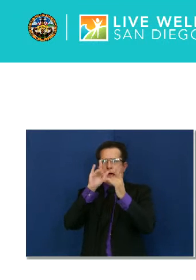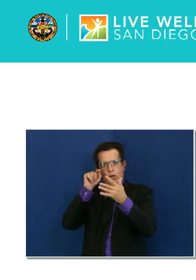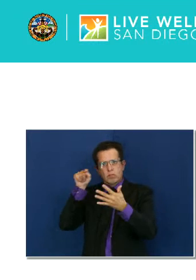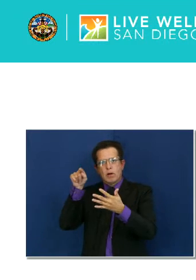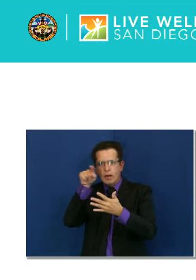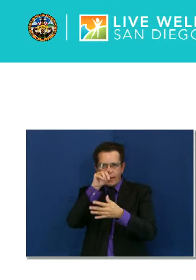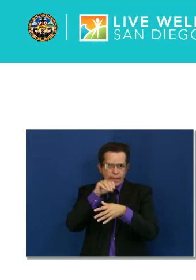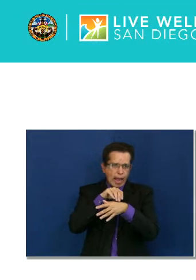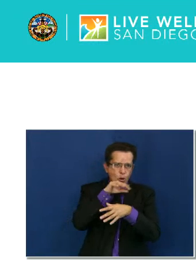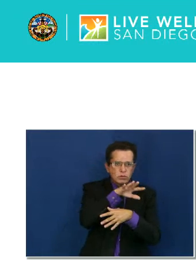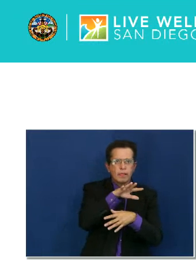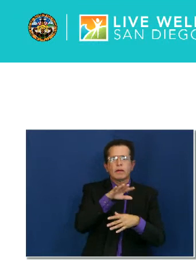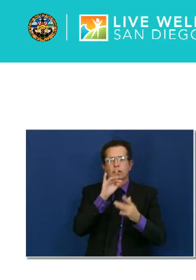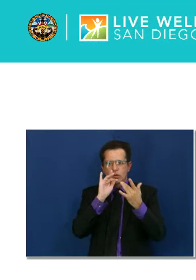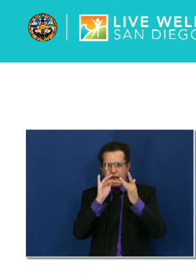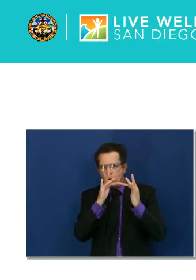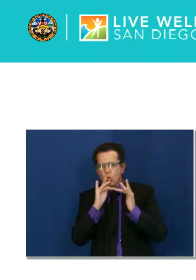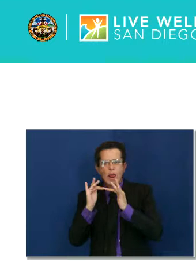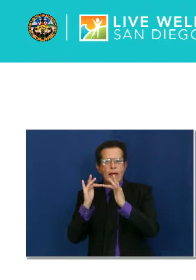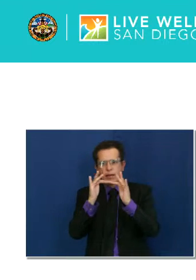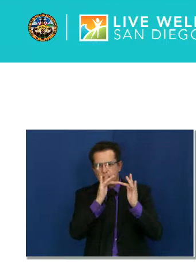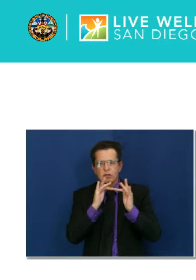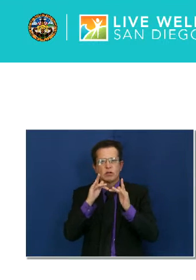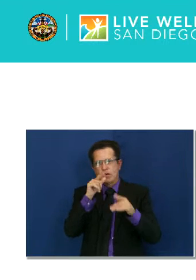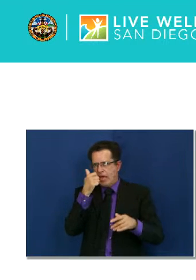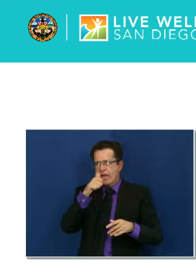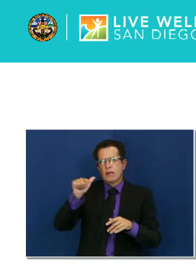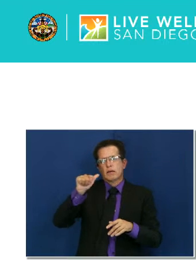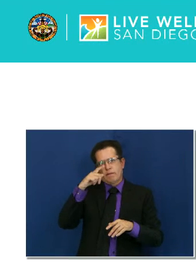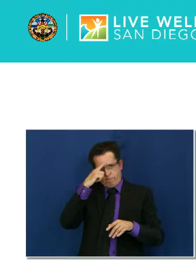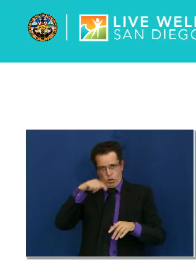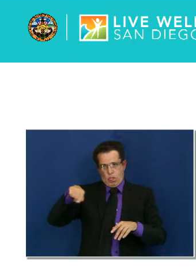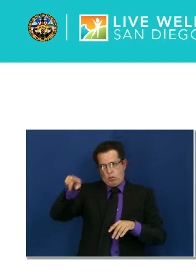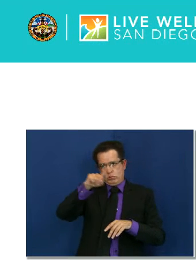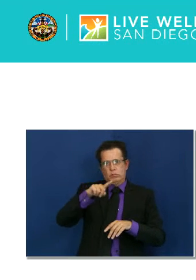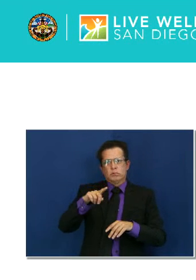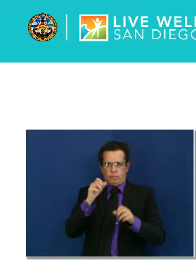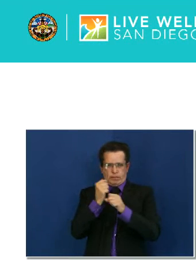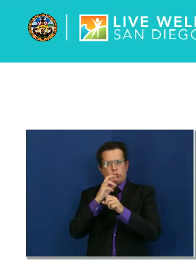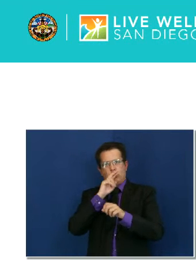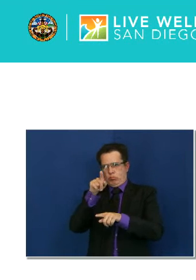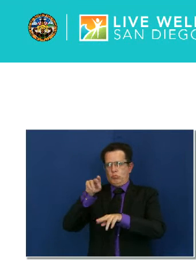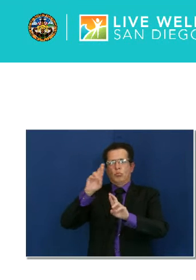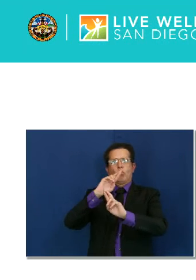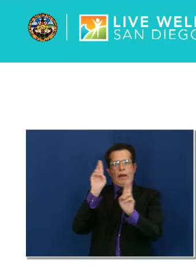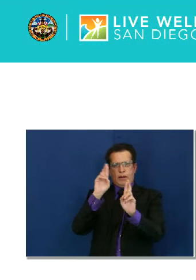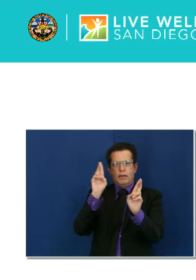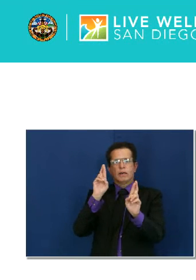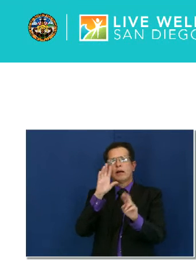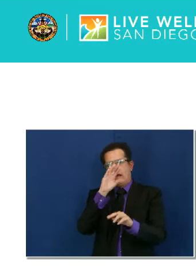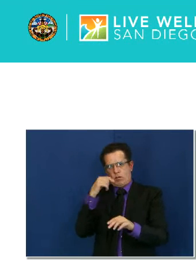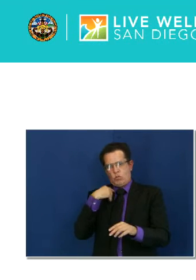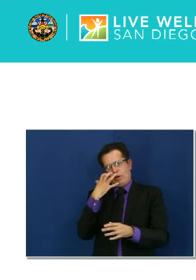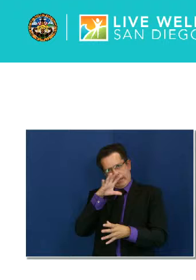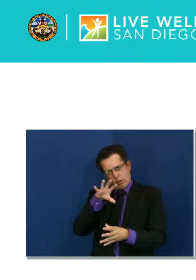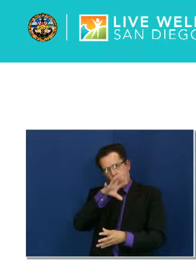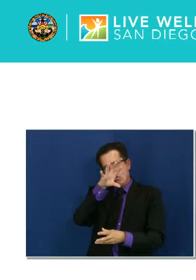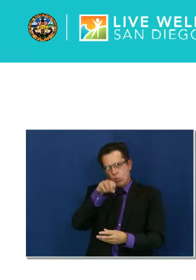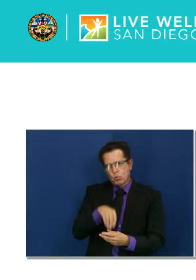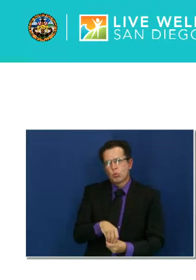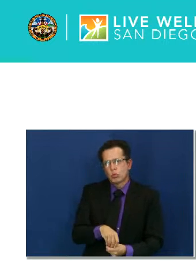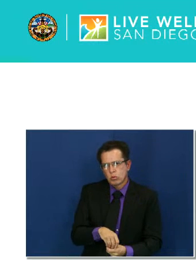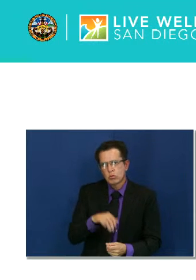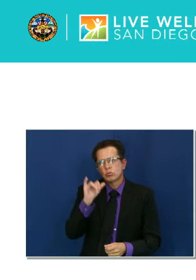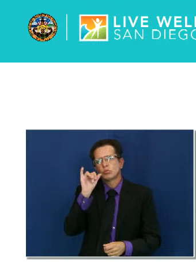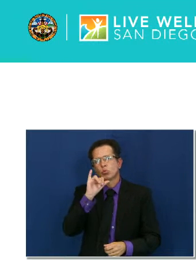counseling, as well as access to immunizations or our vaccinations. We want to also make sure that we include